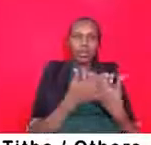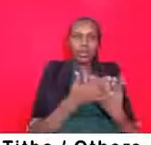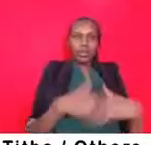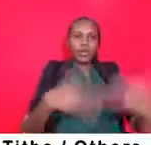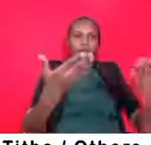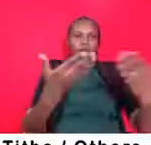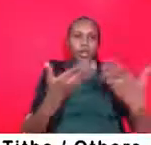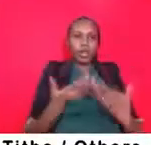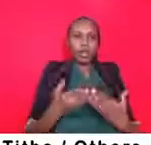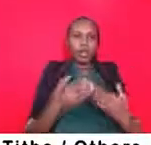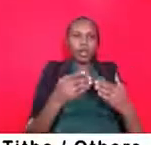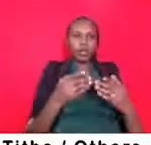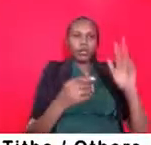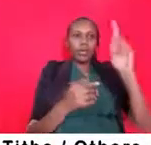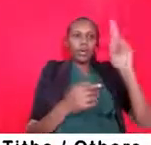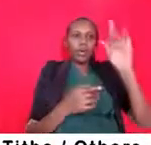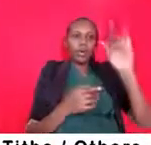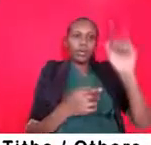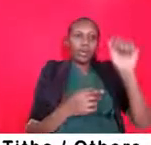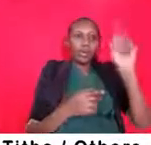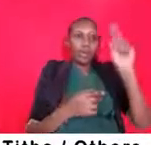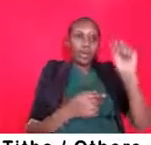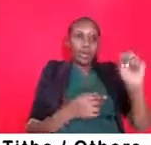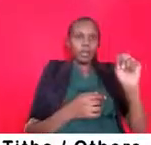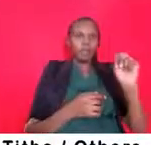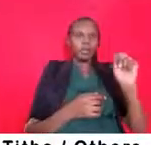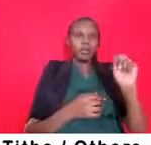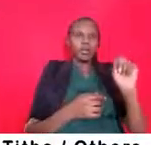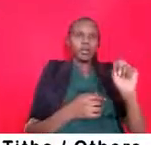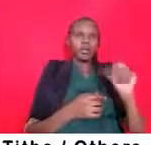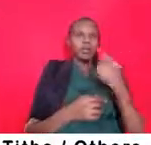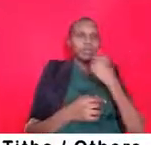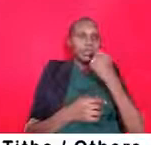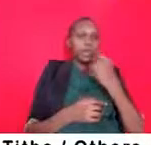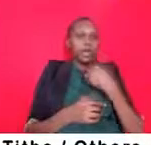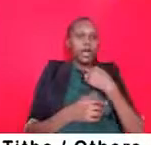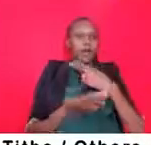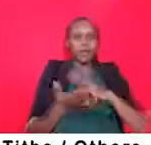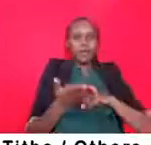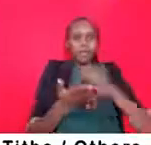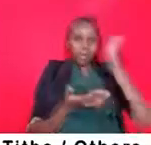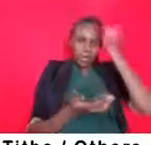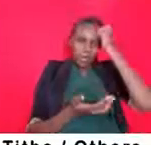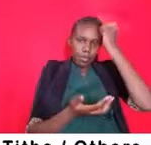nimkaribishe Ryan aweze kunena memory verse ya siku ya leo.